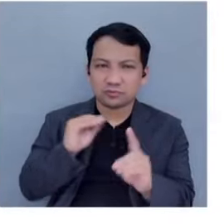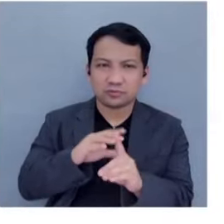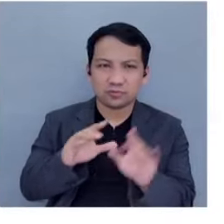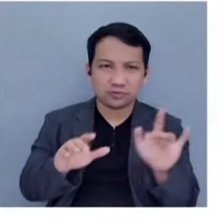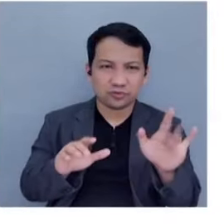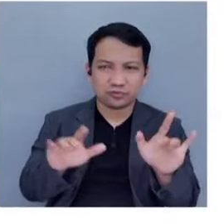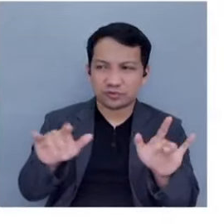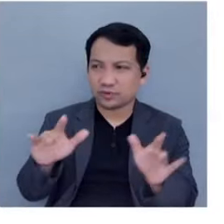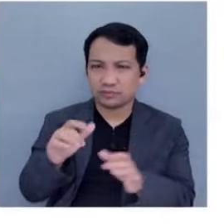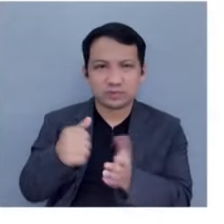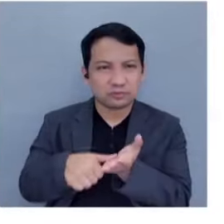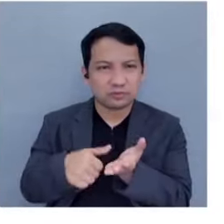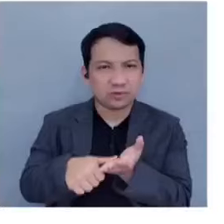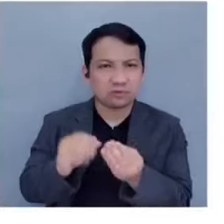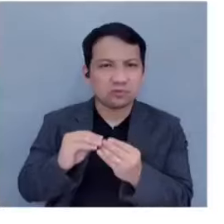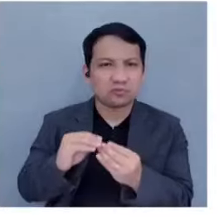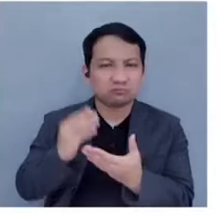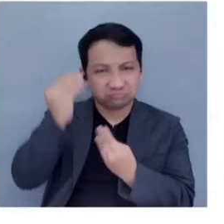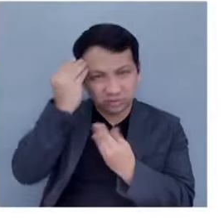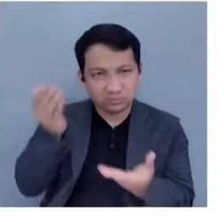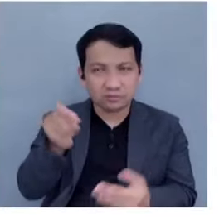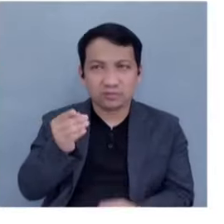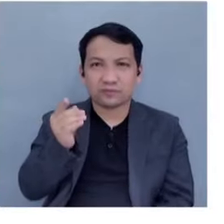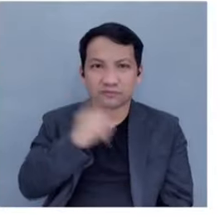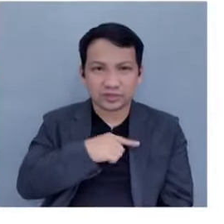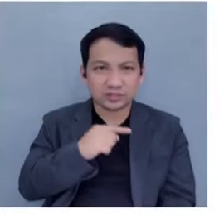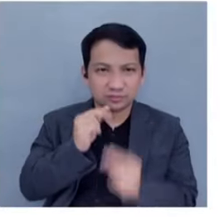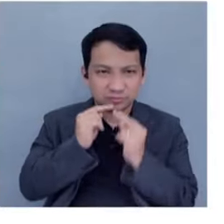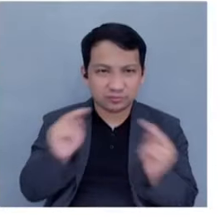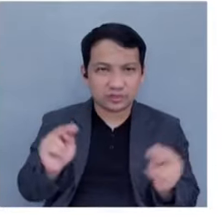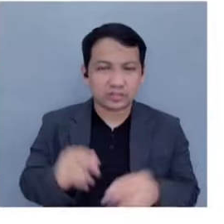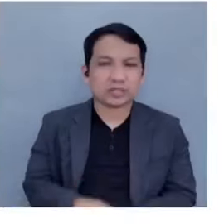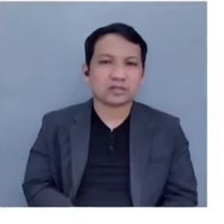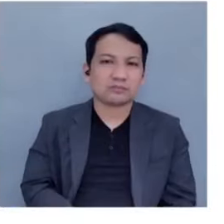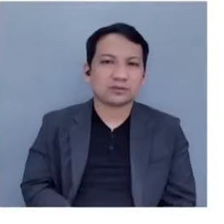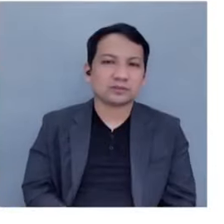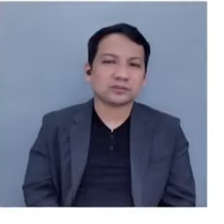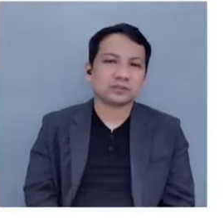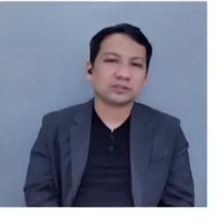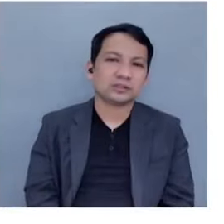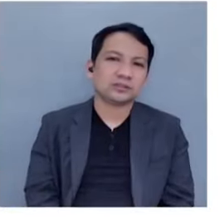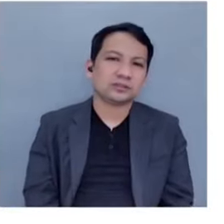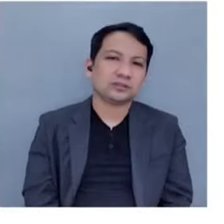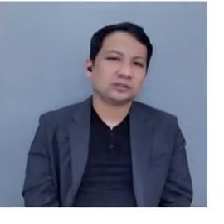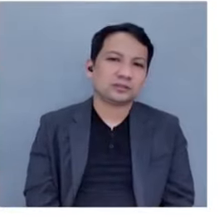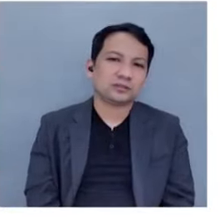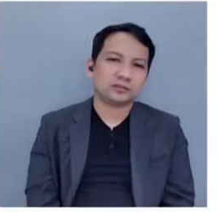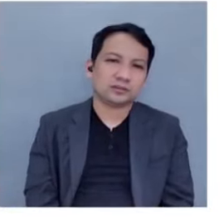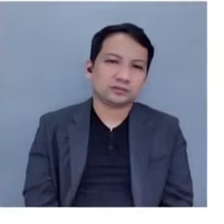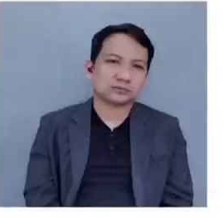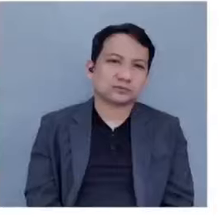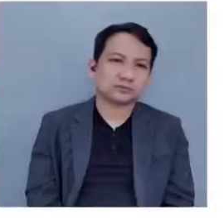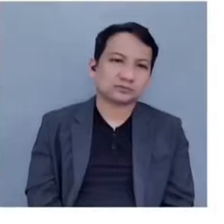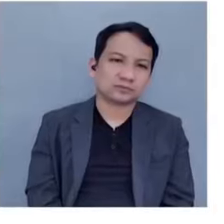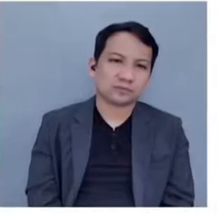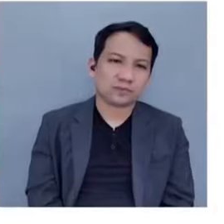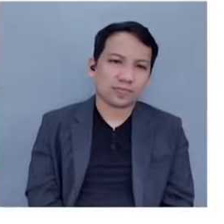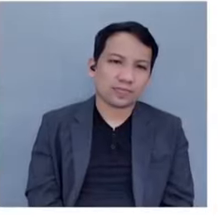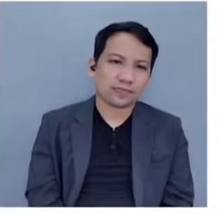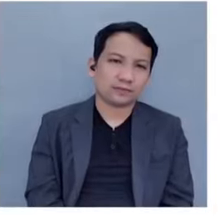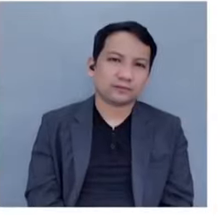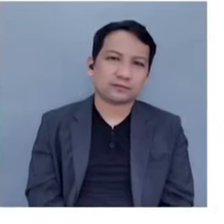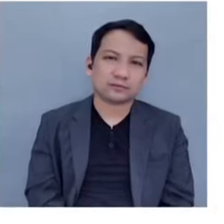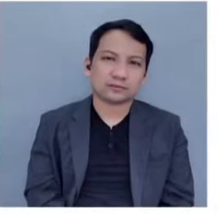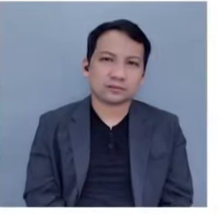and falling for misinformation and disinformation, Undersecretary? Don't I mince think we're words. Go ahead. I think we're